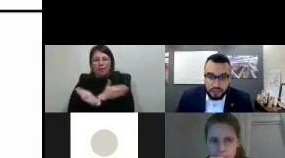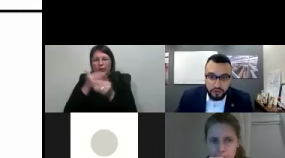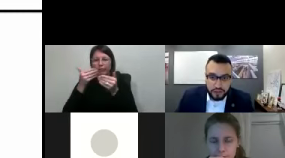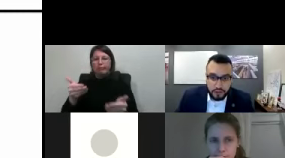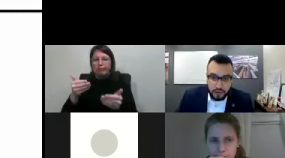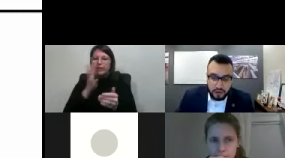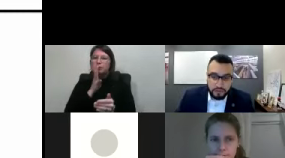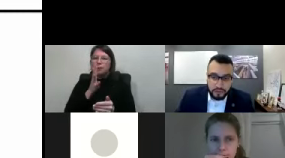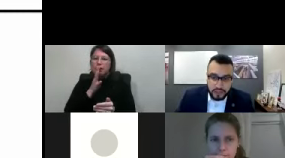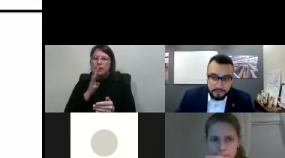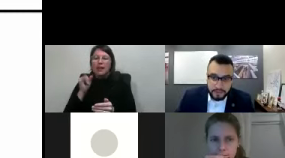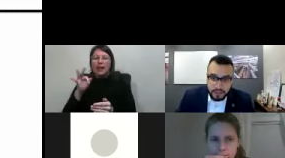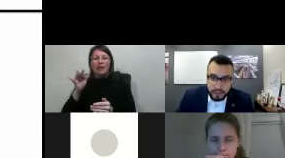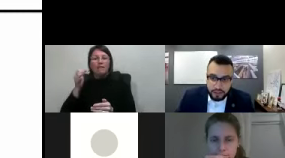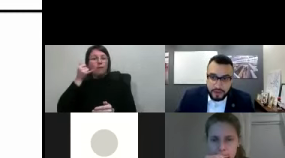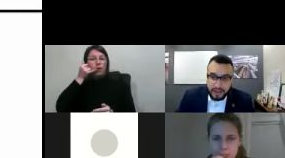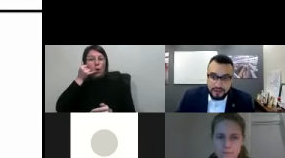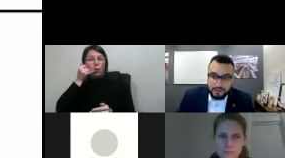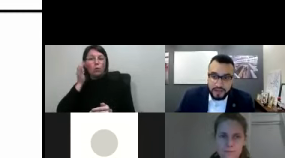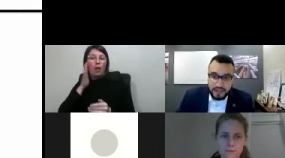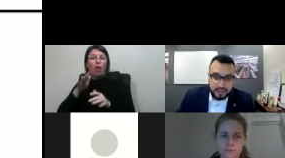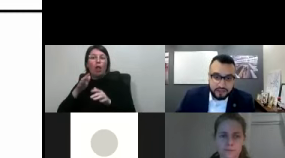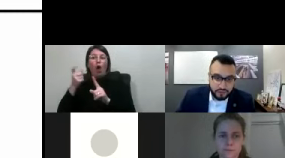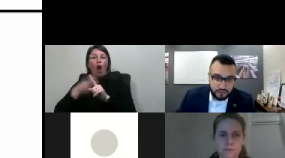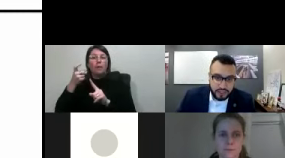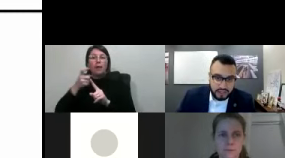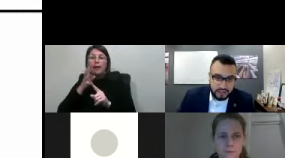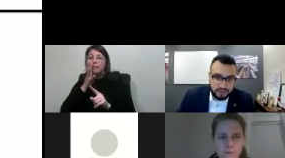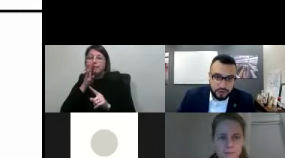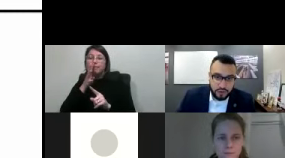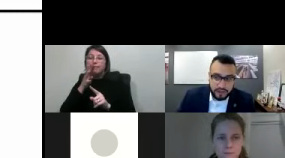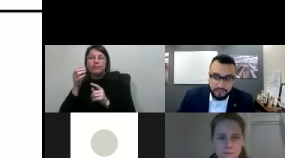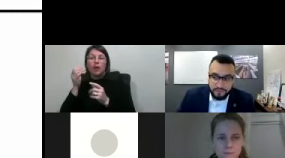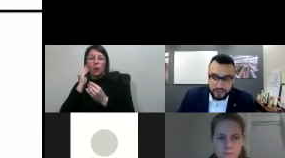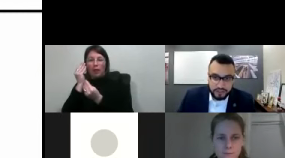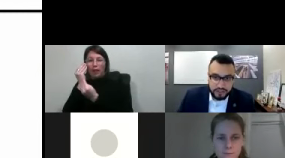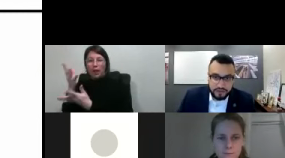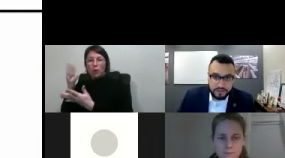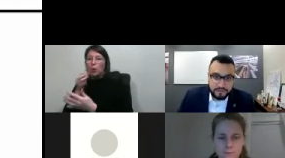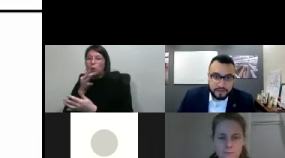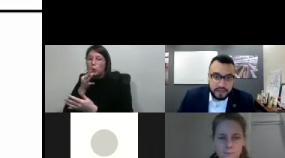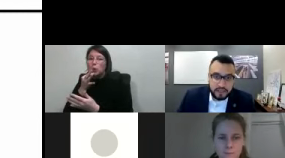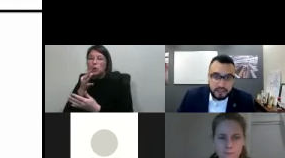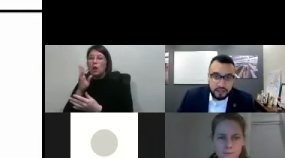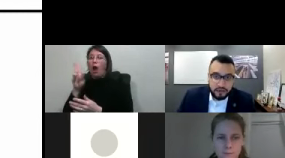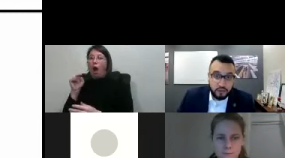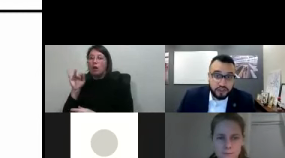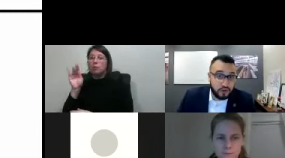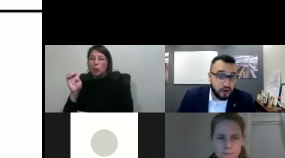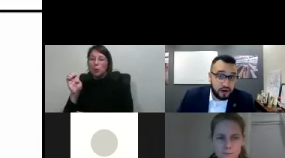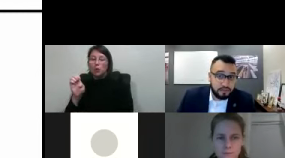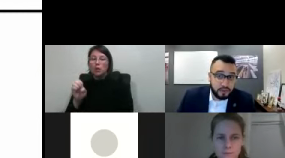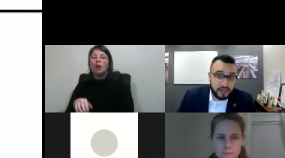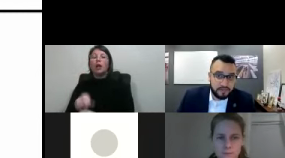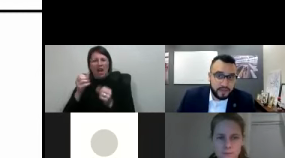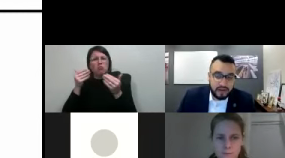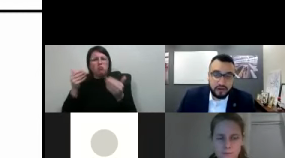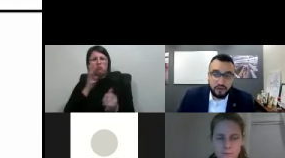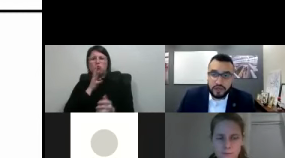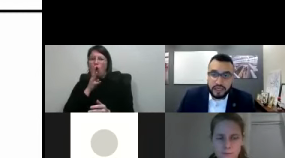you know that you are unmuted. You may speak as soon as the recording finishes. Once you are